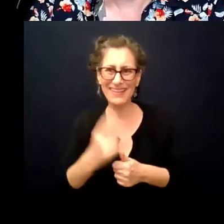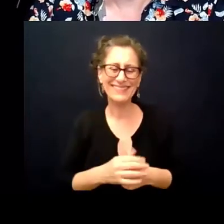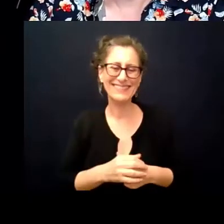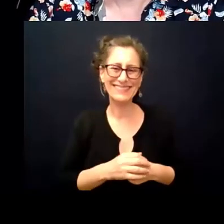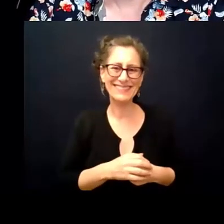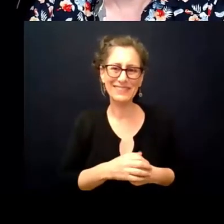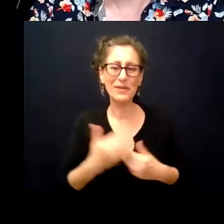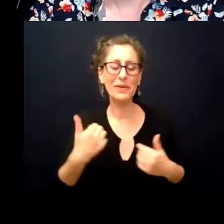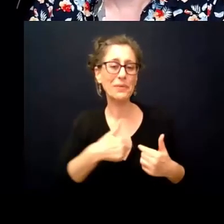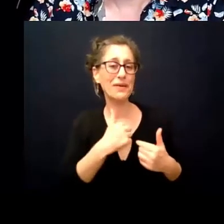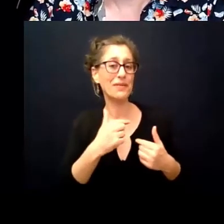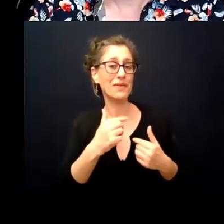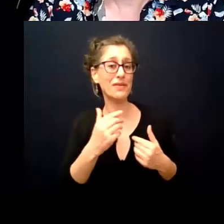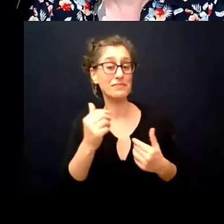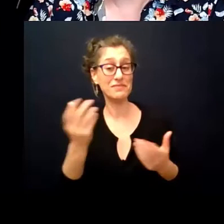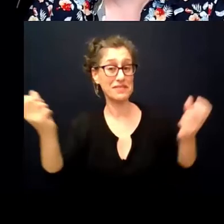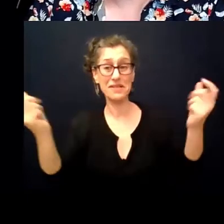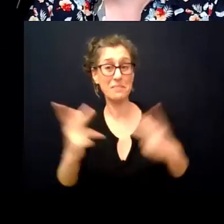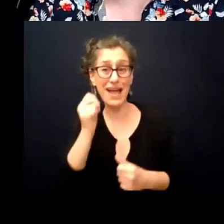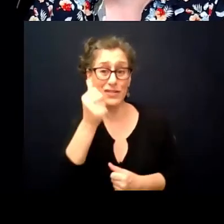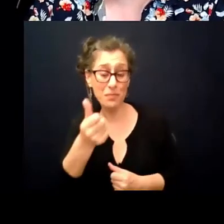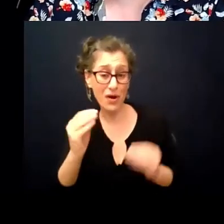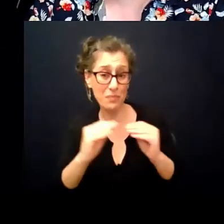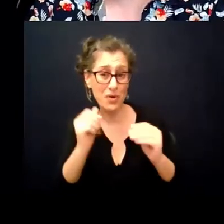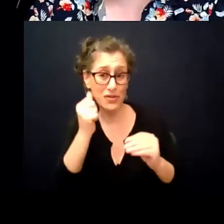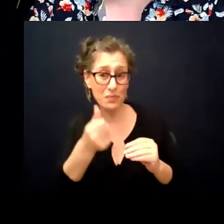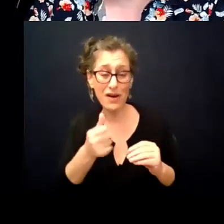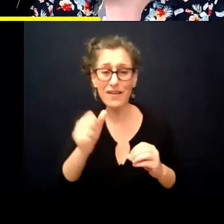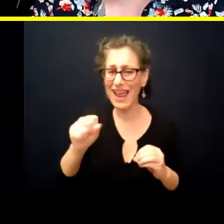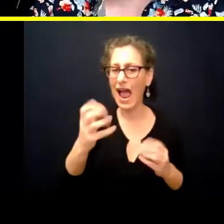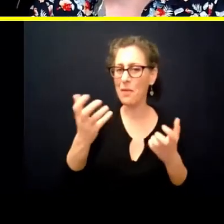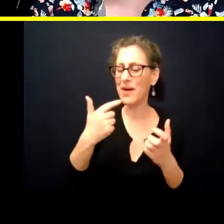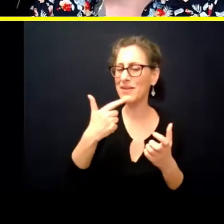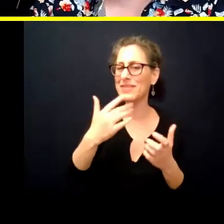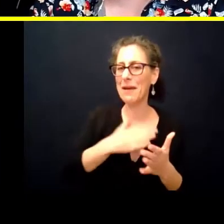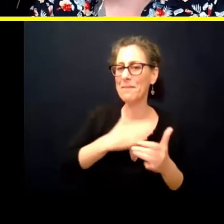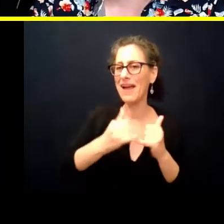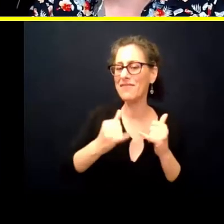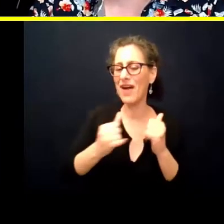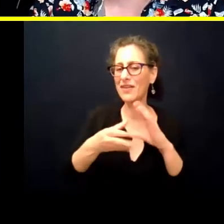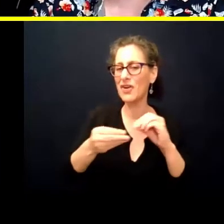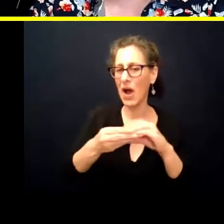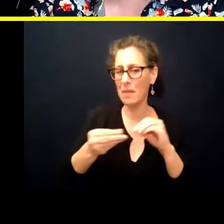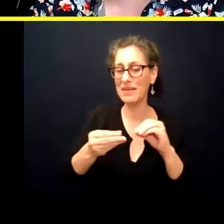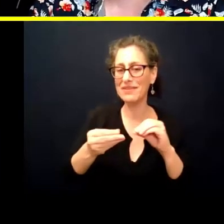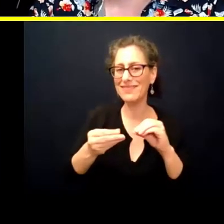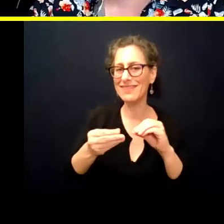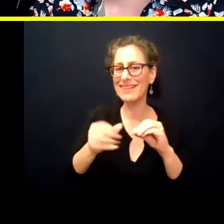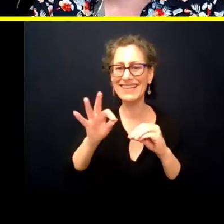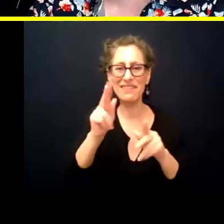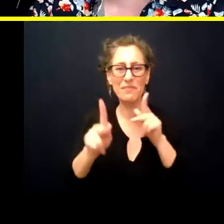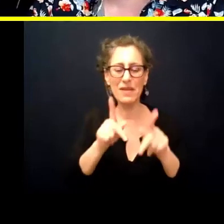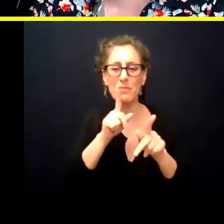And we've got another day, so come on back for some more movies. Yeah, that's what I was going to say. If I had one final thing to say, is that if people are